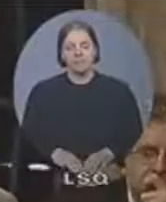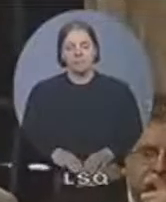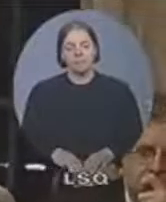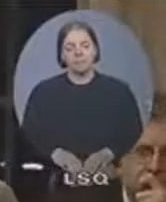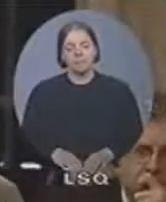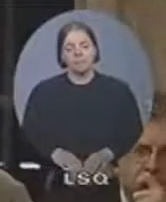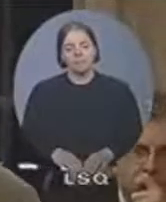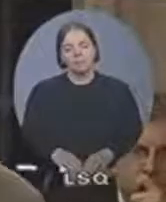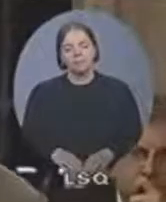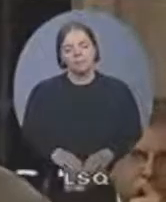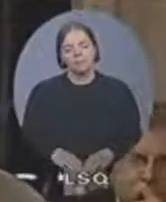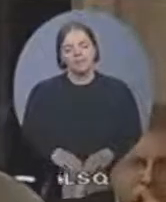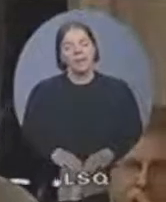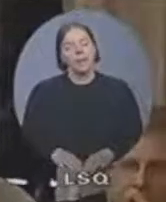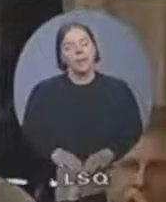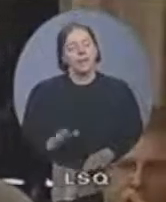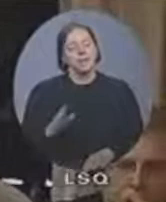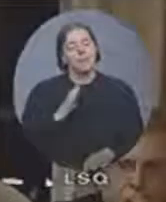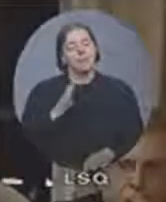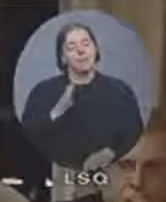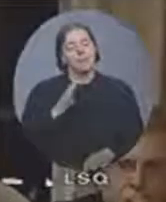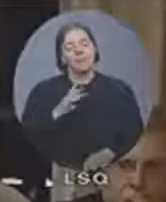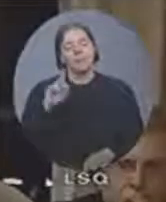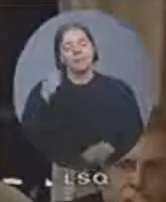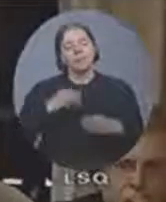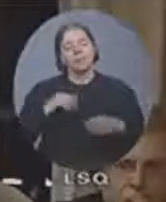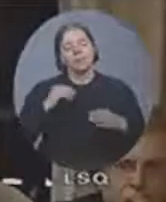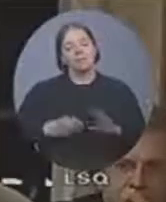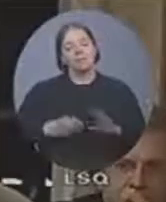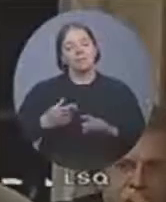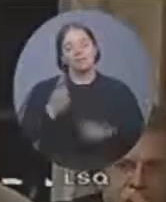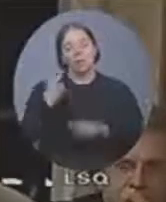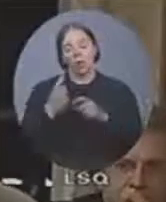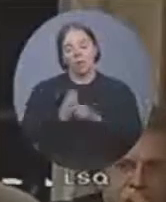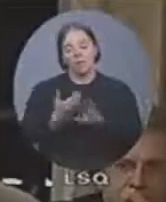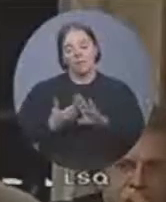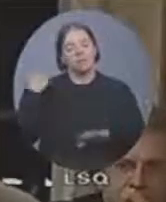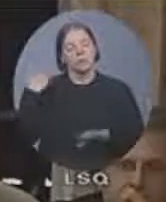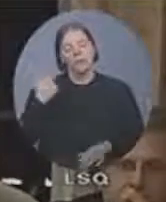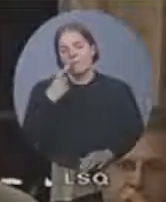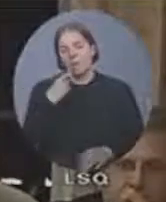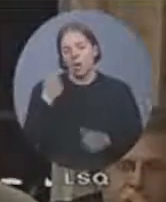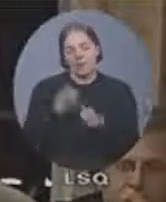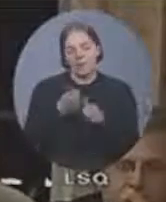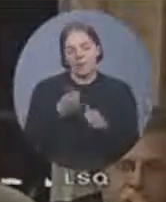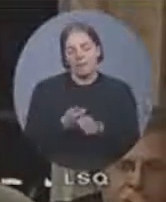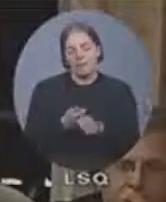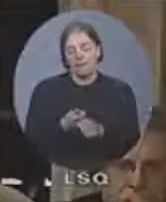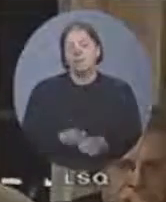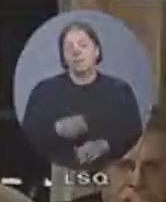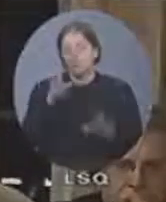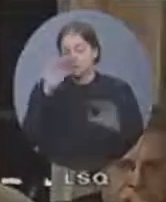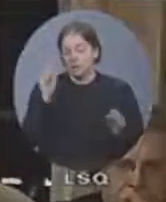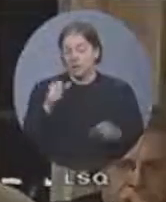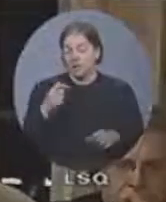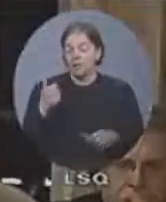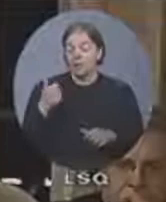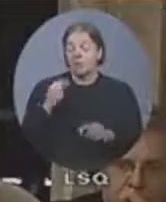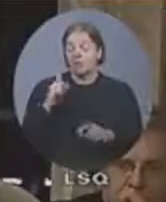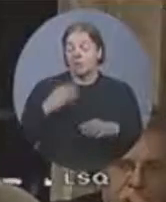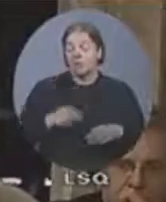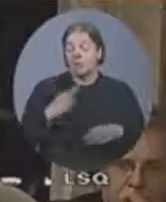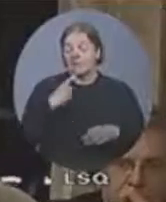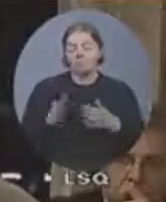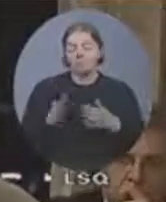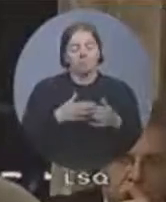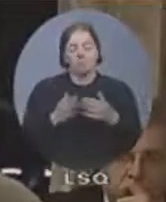Minister had to say about this a year ago, Mr. Speaker. He said that no matter what their personal circumstances, ministers must